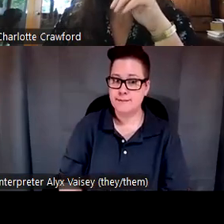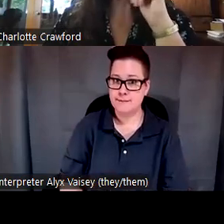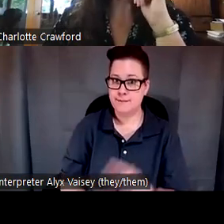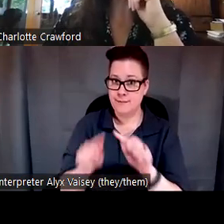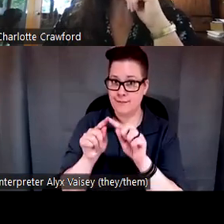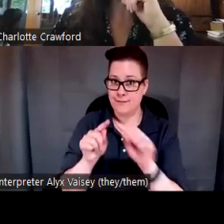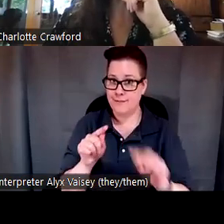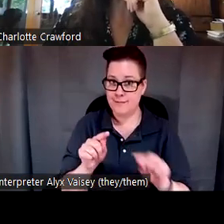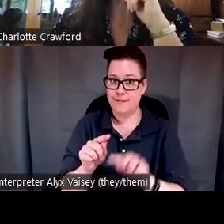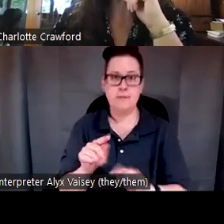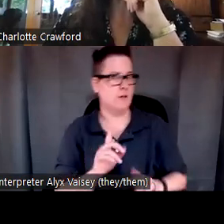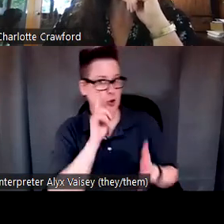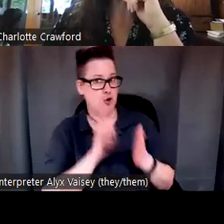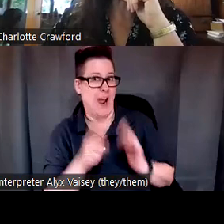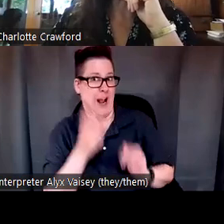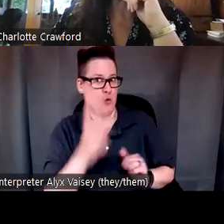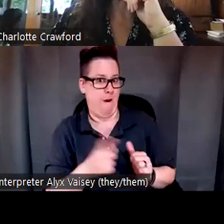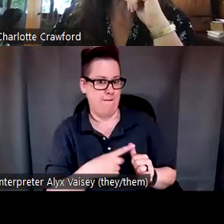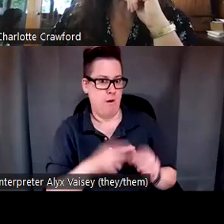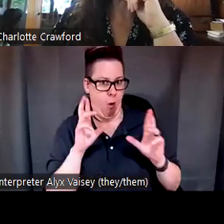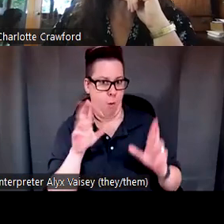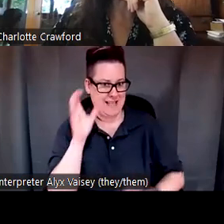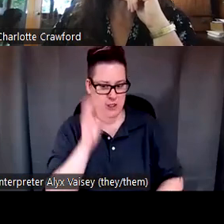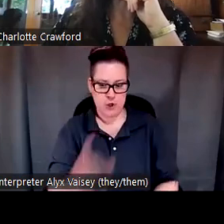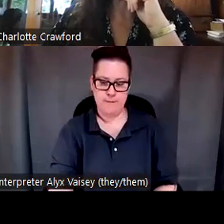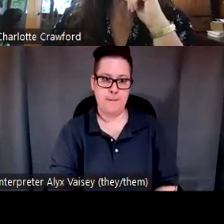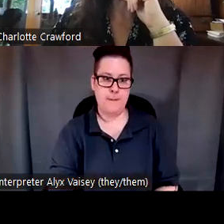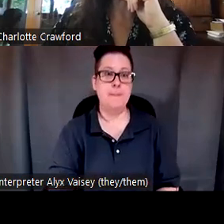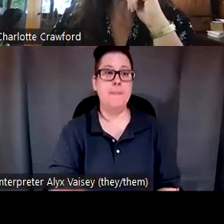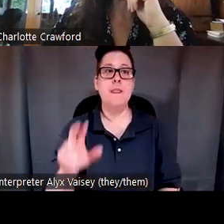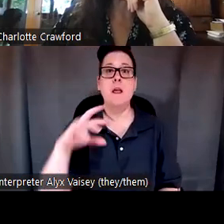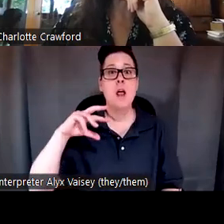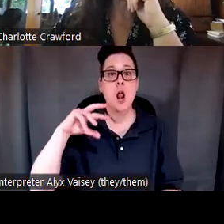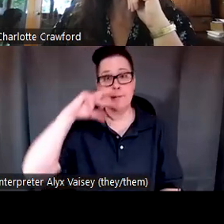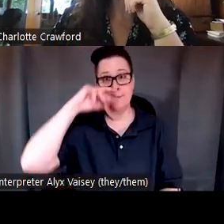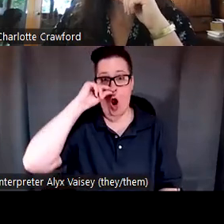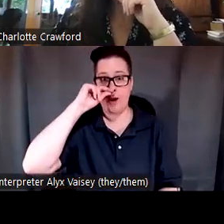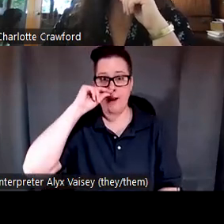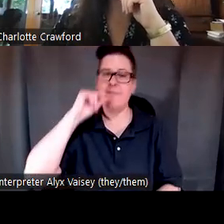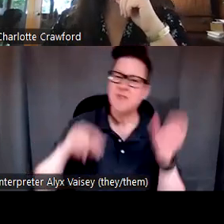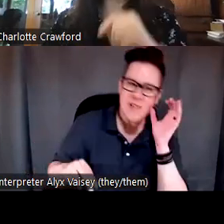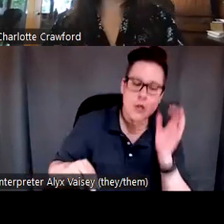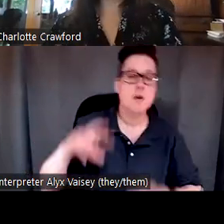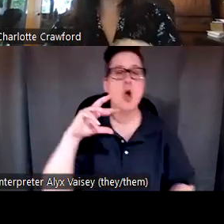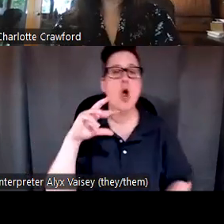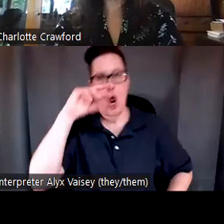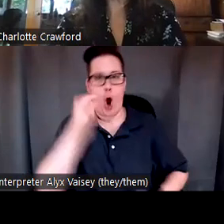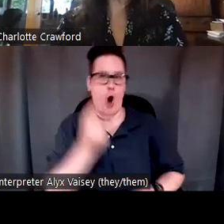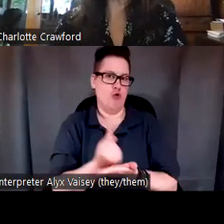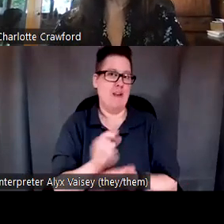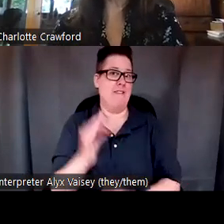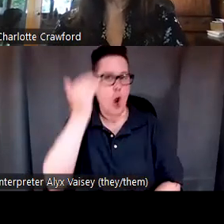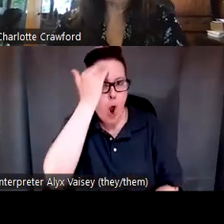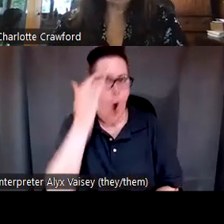triangle. I just want to make sure you can see it, and I'm hoping you'll be able to hear it. Narcan nasal spray is an emergency treatment for a known or suspected